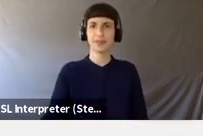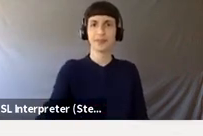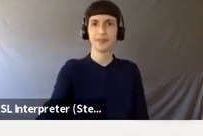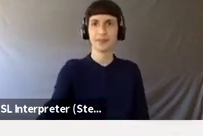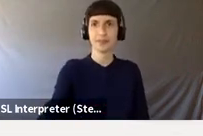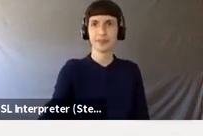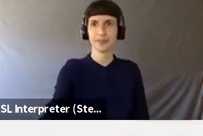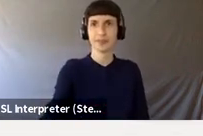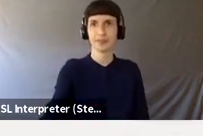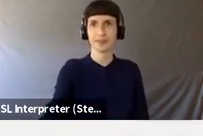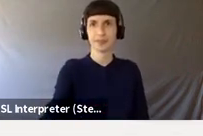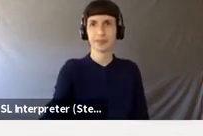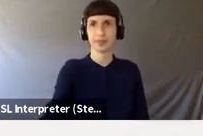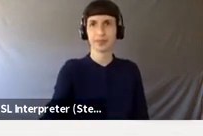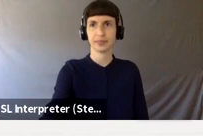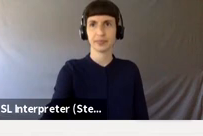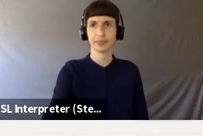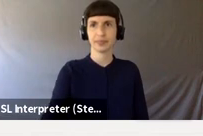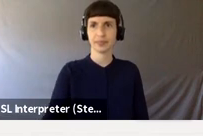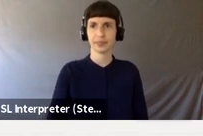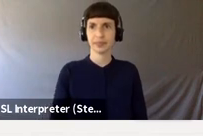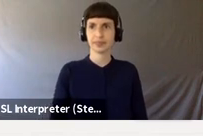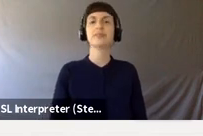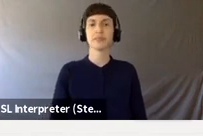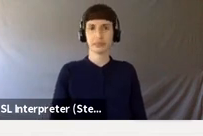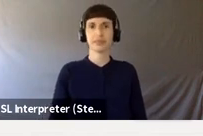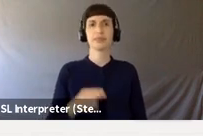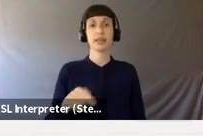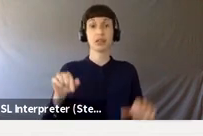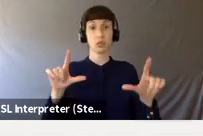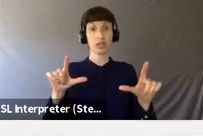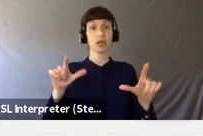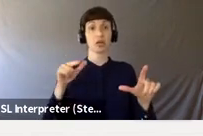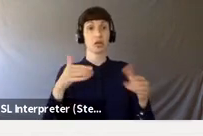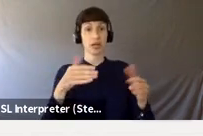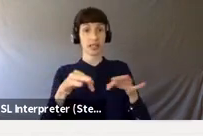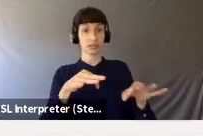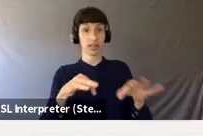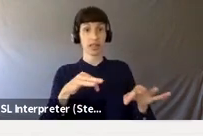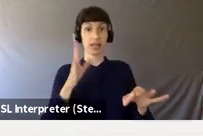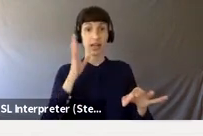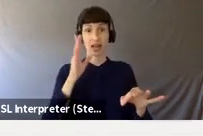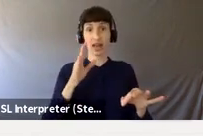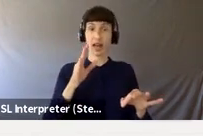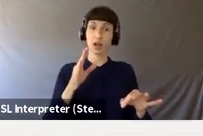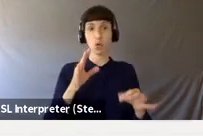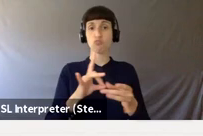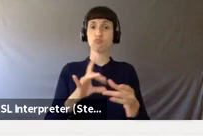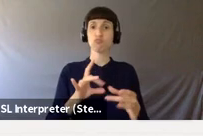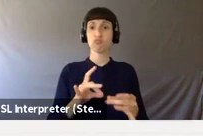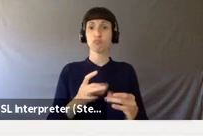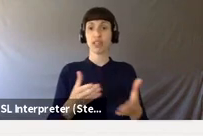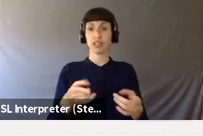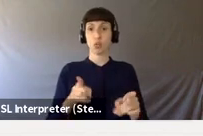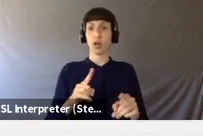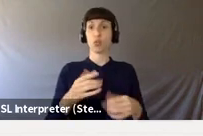And I'll let you go ahead and walk us through this window and I will point out things as we go. So I'm going to go ahead and put a few things in